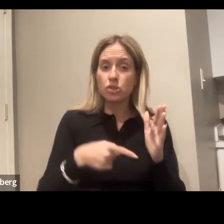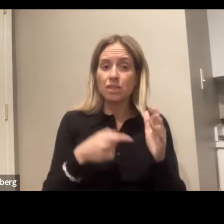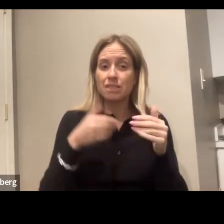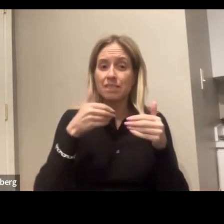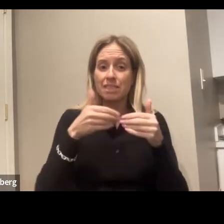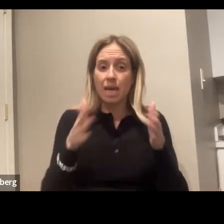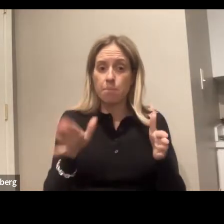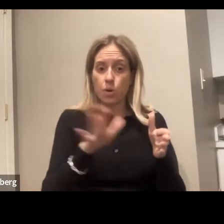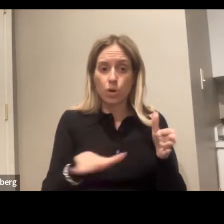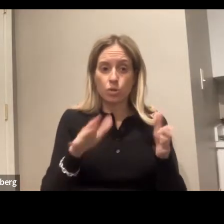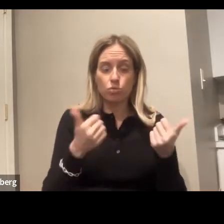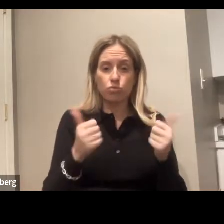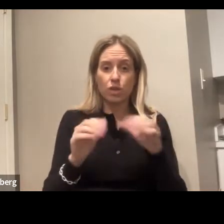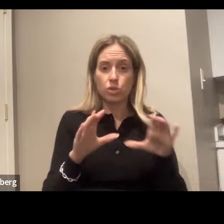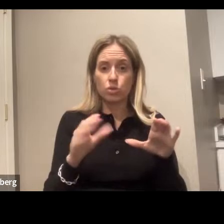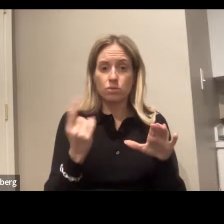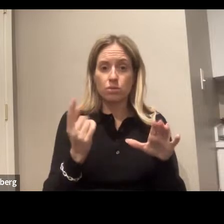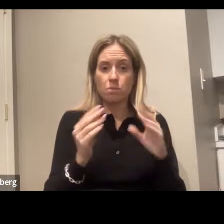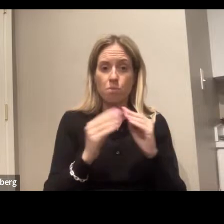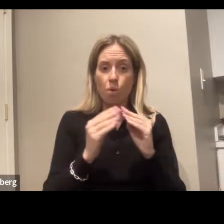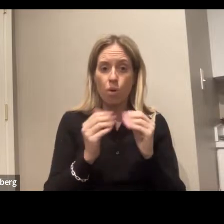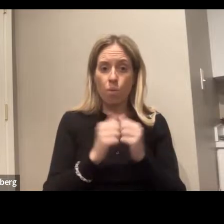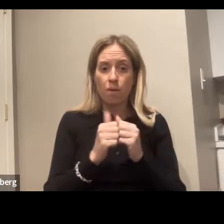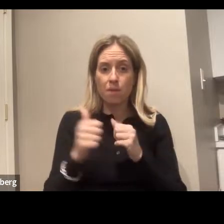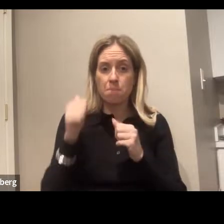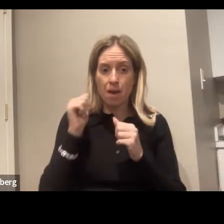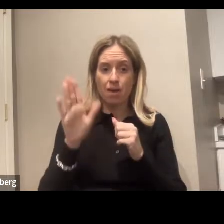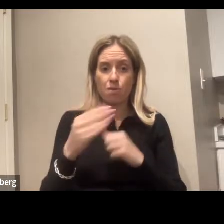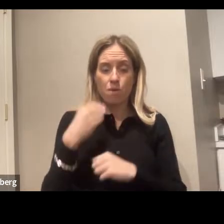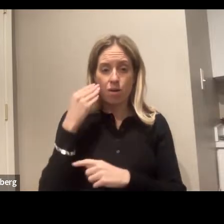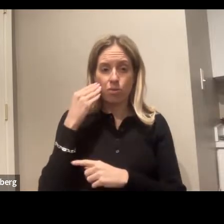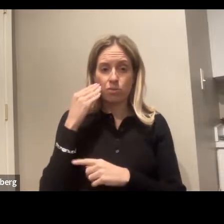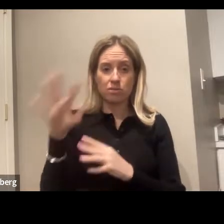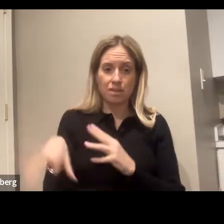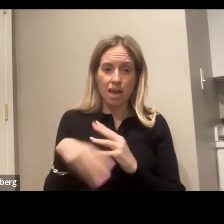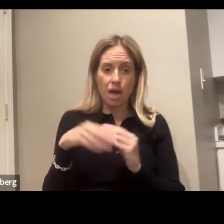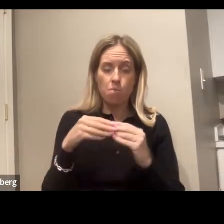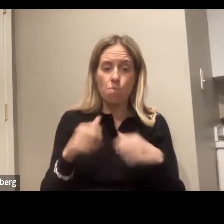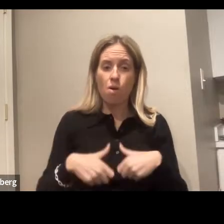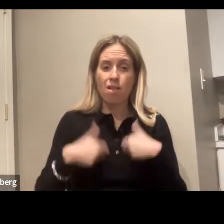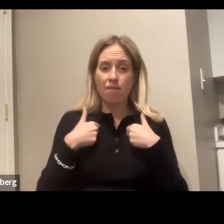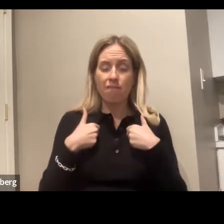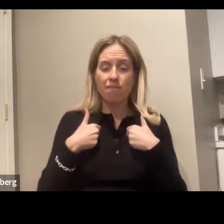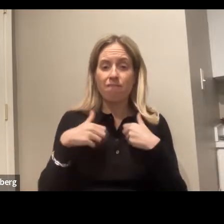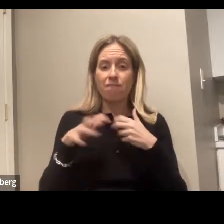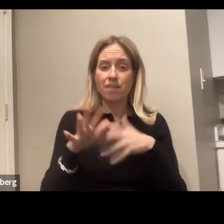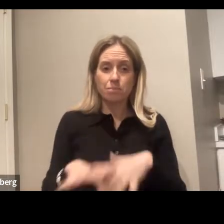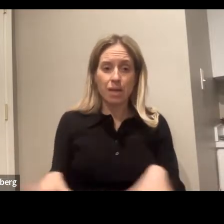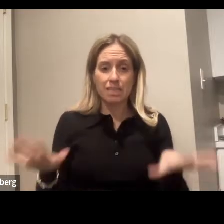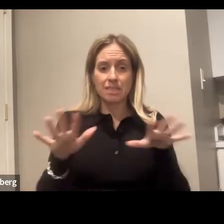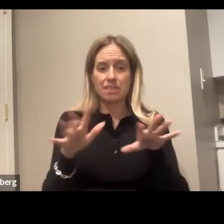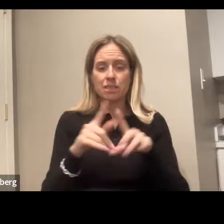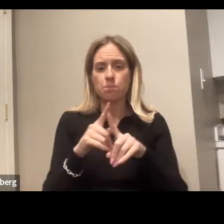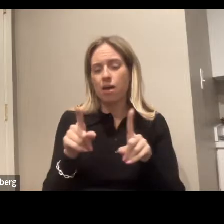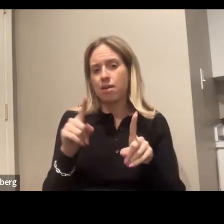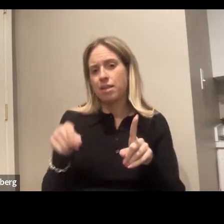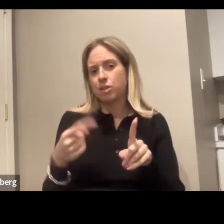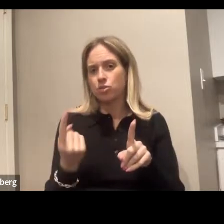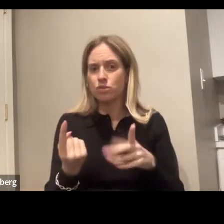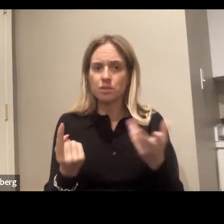to do something more with their back, with the back of their house, but to add some more living space to it. It's just, they were just at,